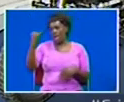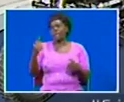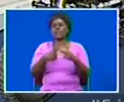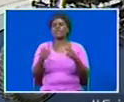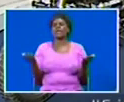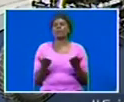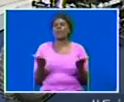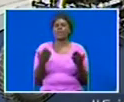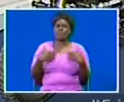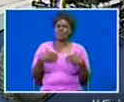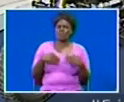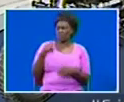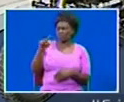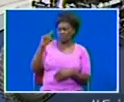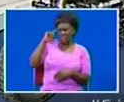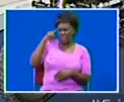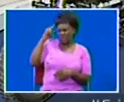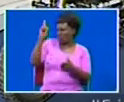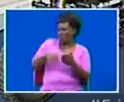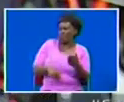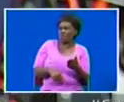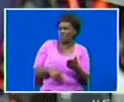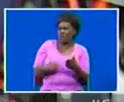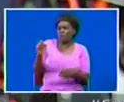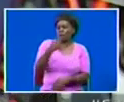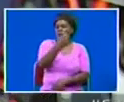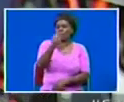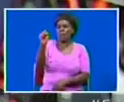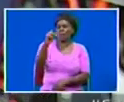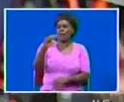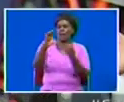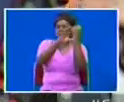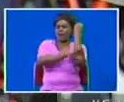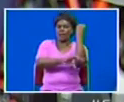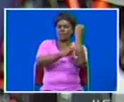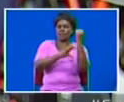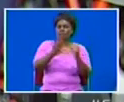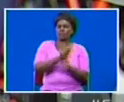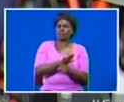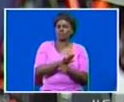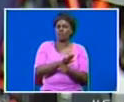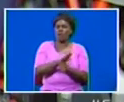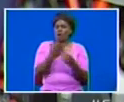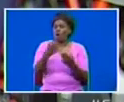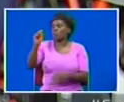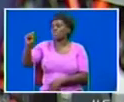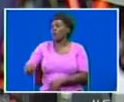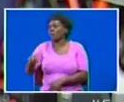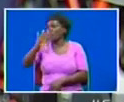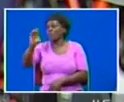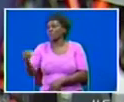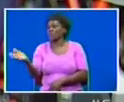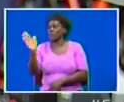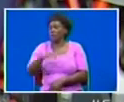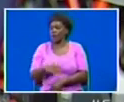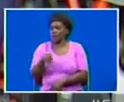people like, okay, that sounds so crazy. I mean, traversing the entire country, and first of all, even that trip to Cape Town, and then coming back and saying that